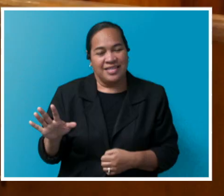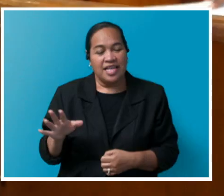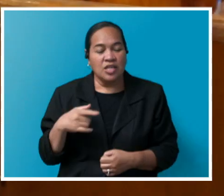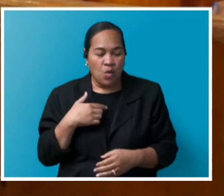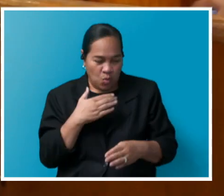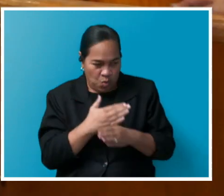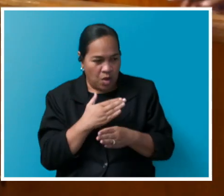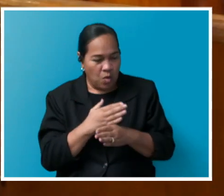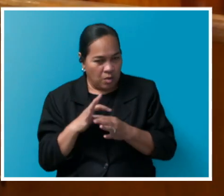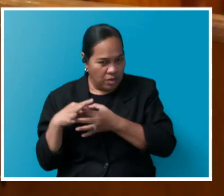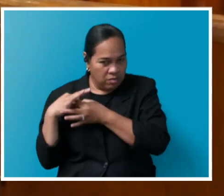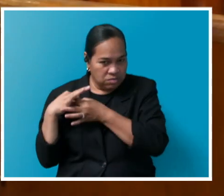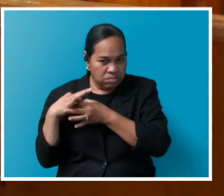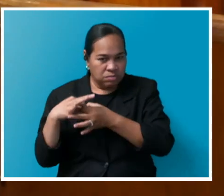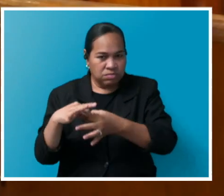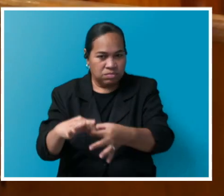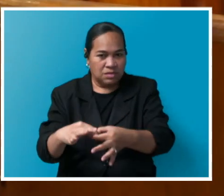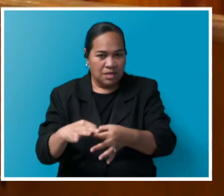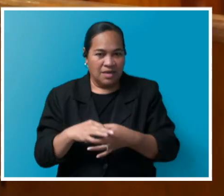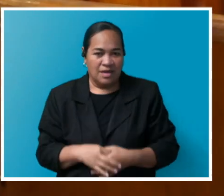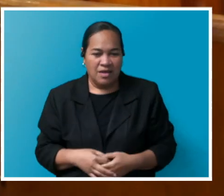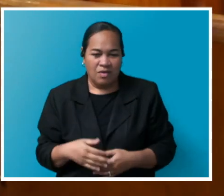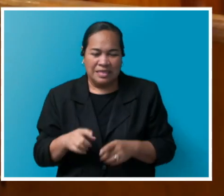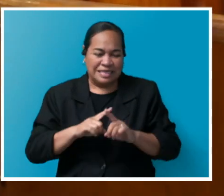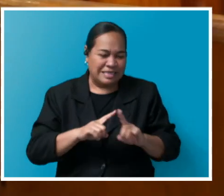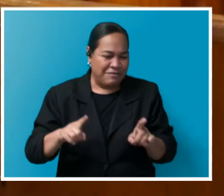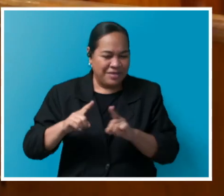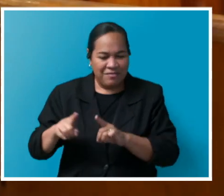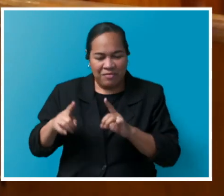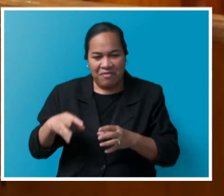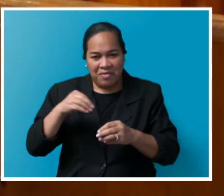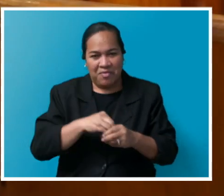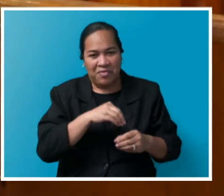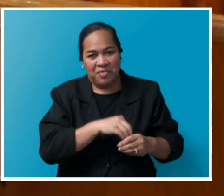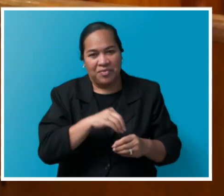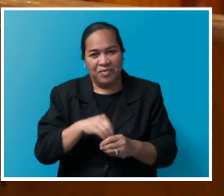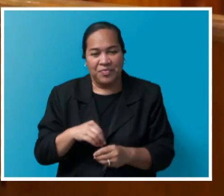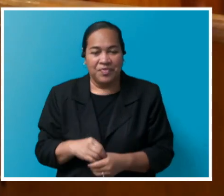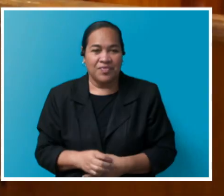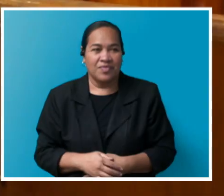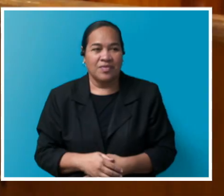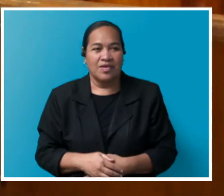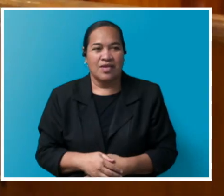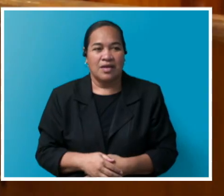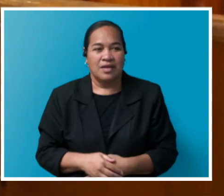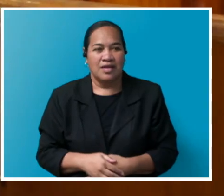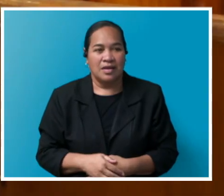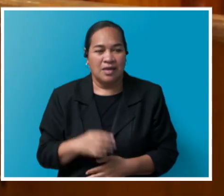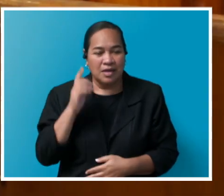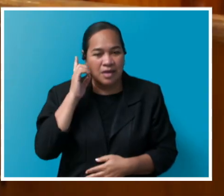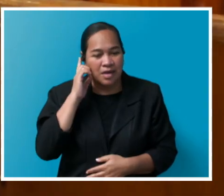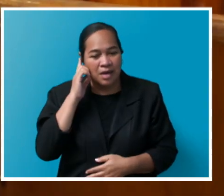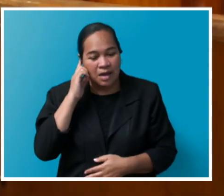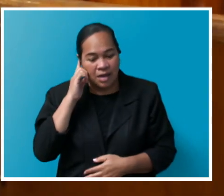together to grow the relationship across many sectors. Symbolic of this, Fiji has set